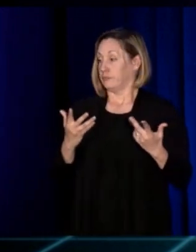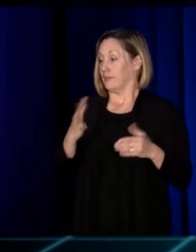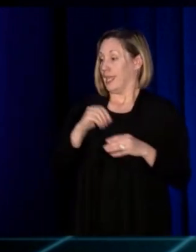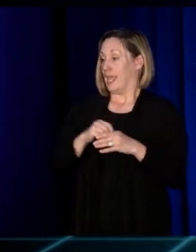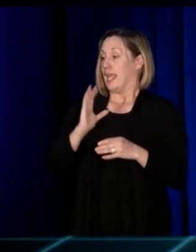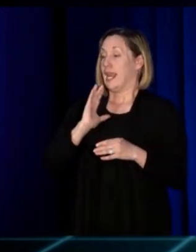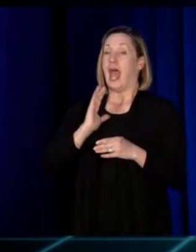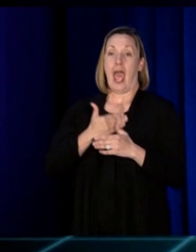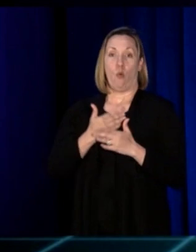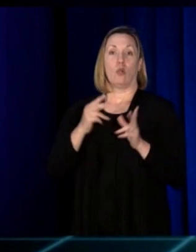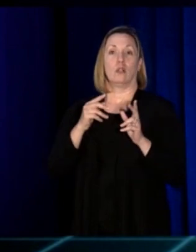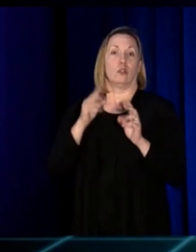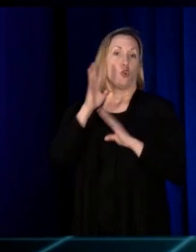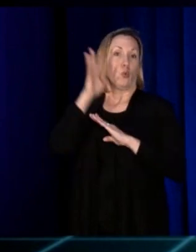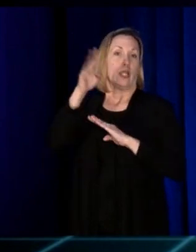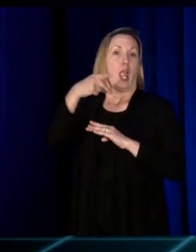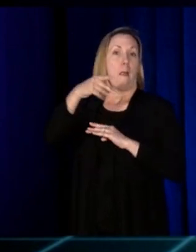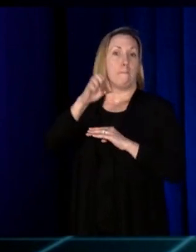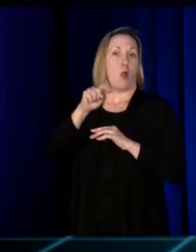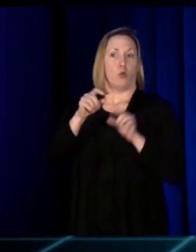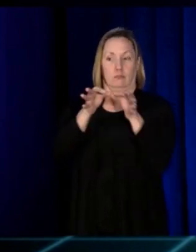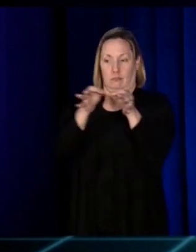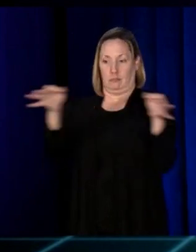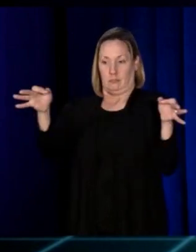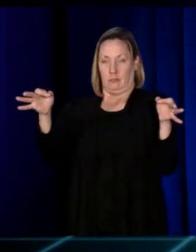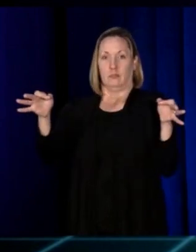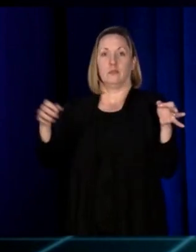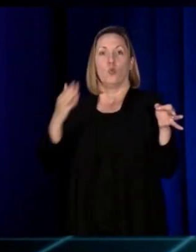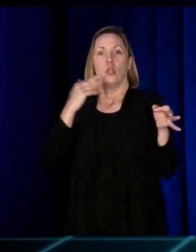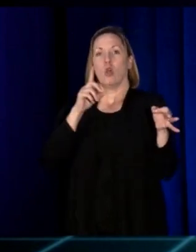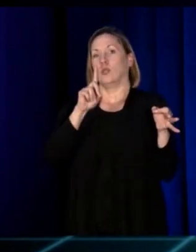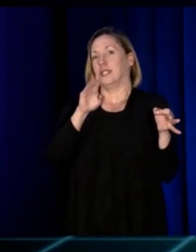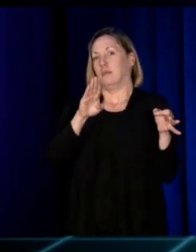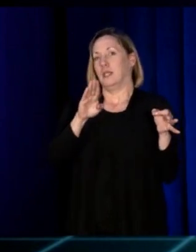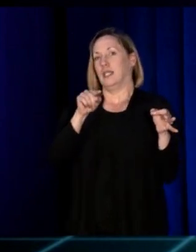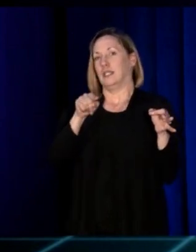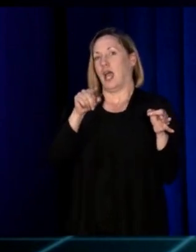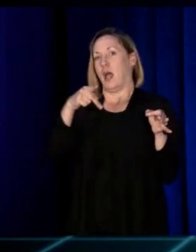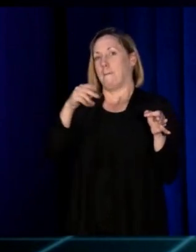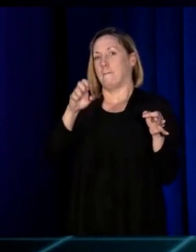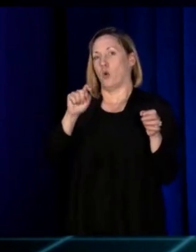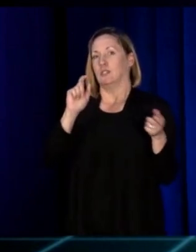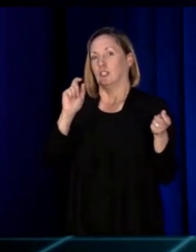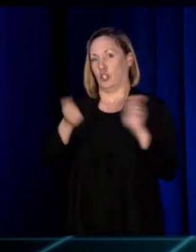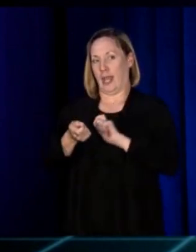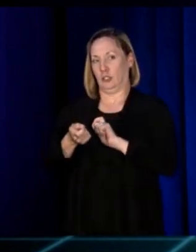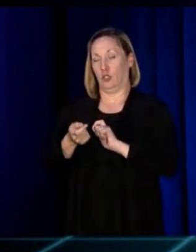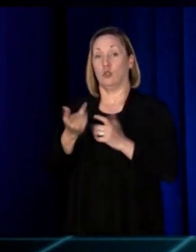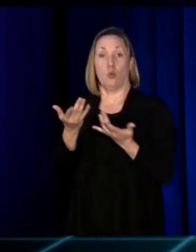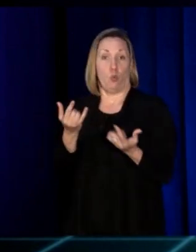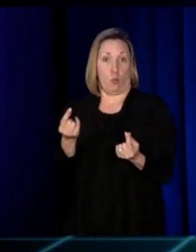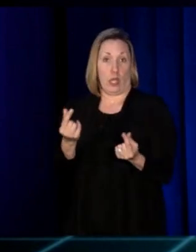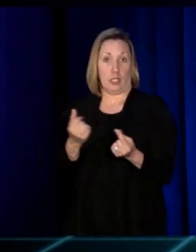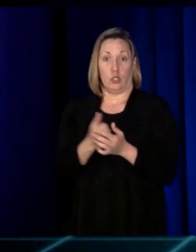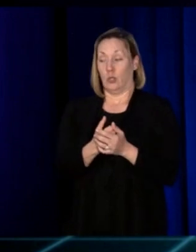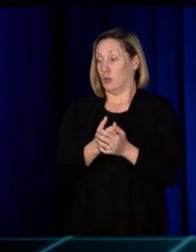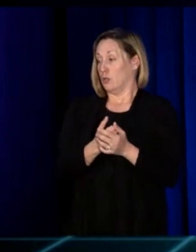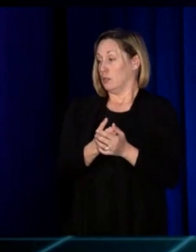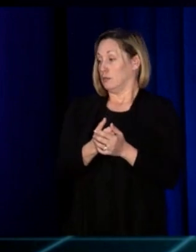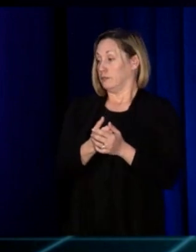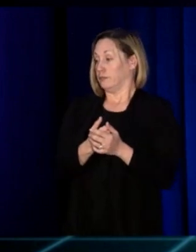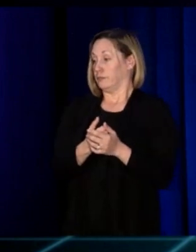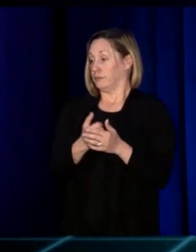our create post action, we know that the db.post has changed. And so what we can do is